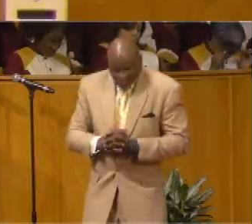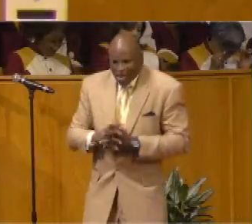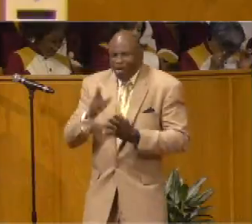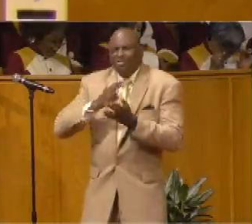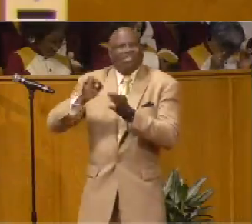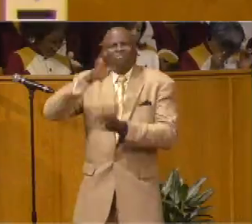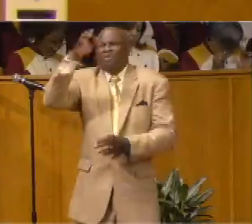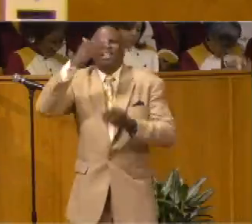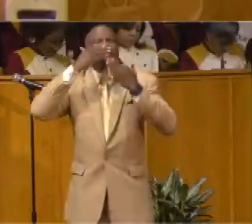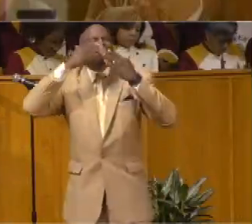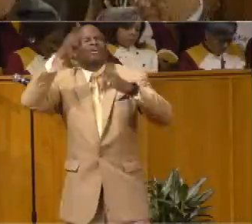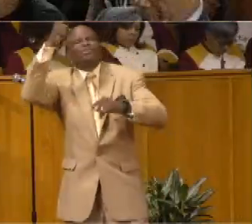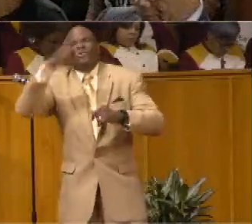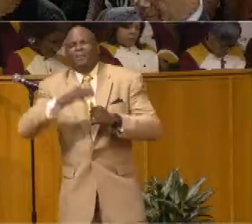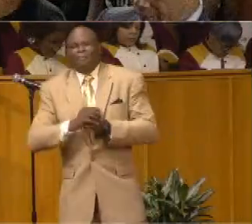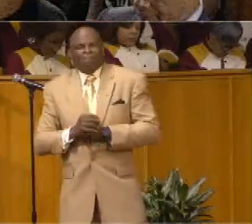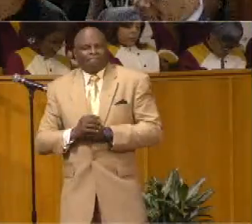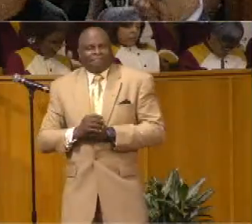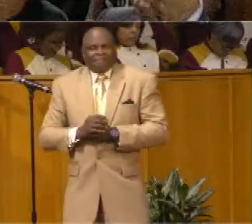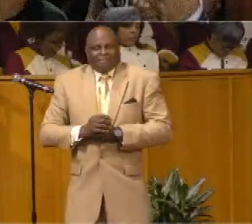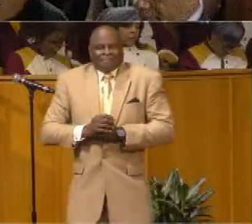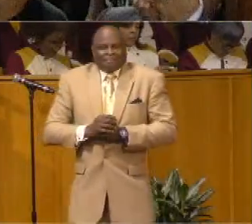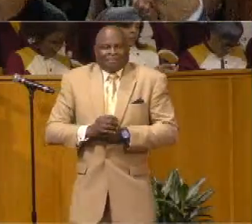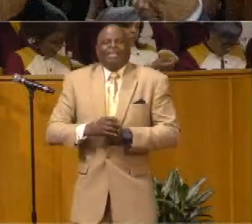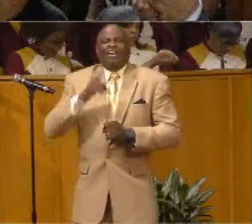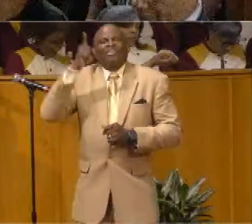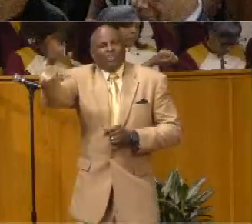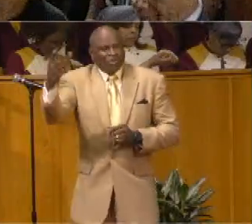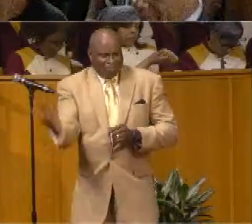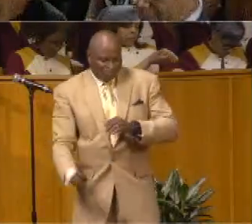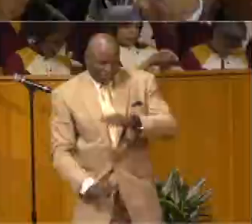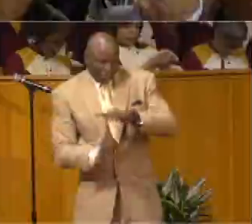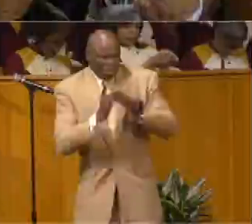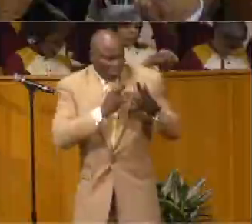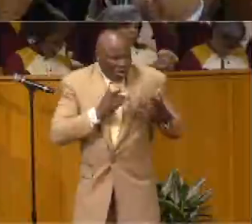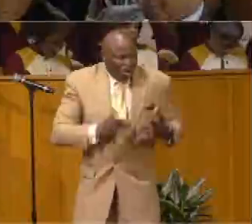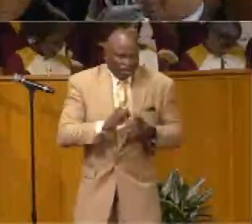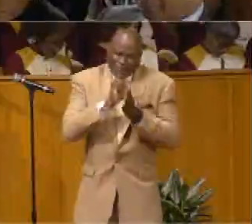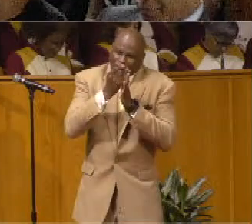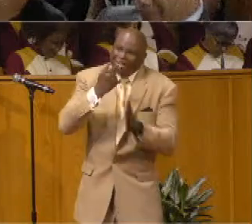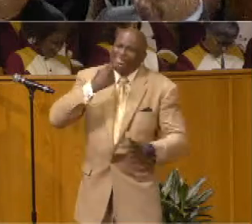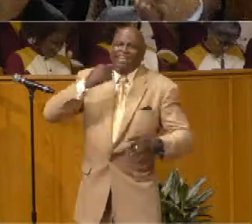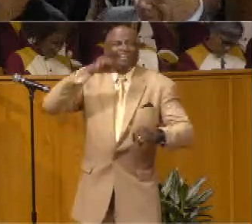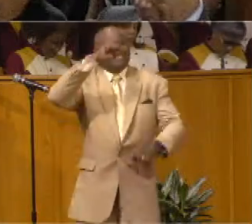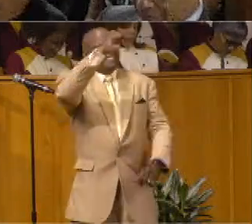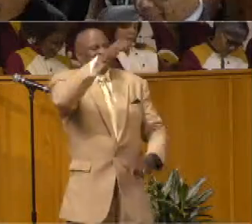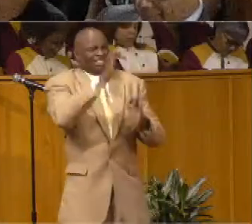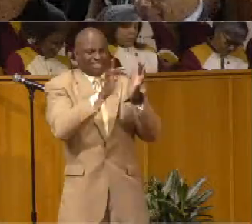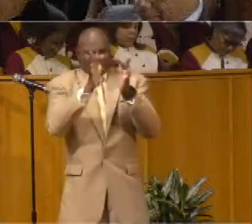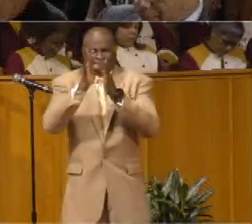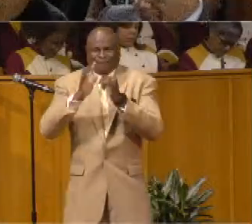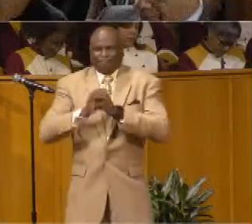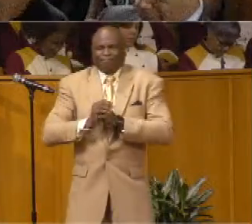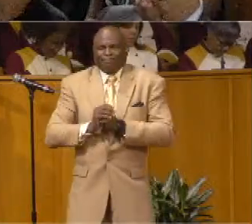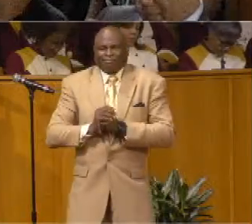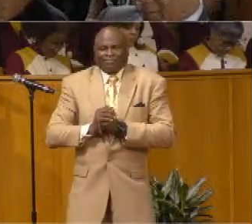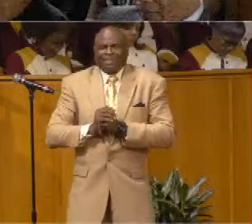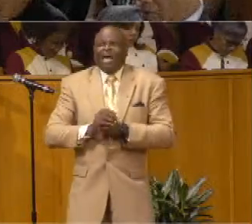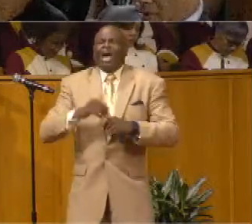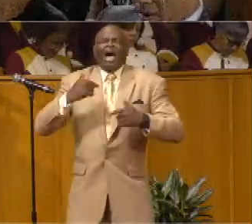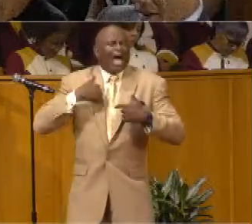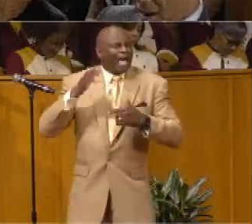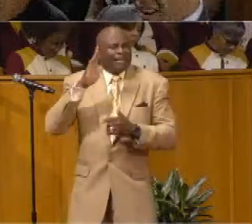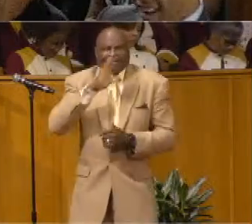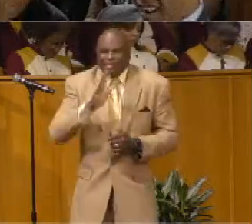Holy Spirit, I thank you that you've entered my heart the moment I said yes to Jesus. I may have